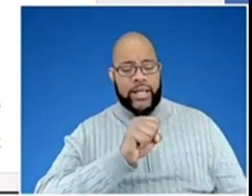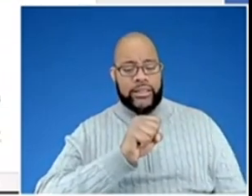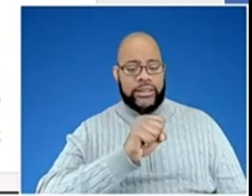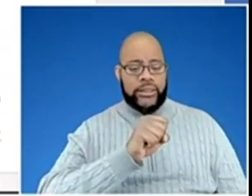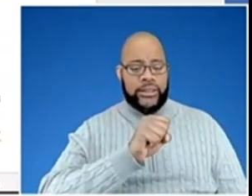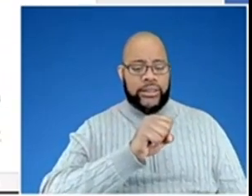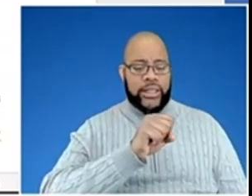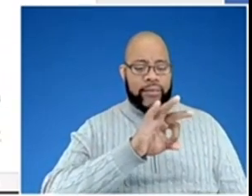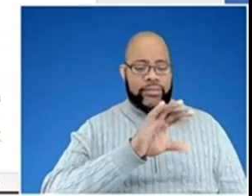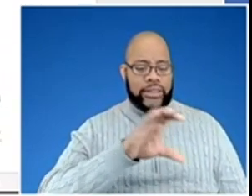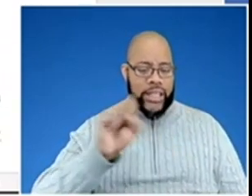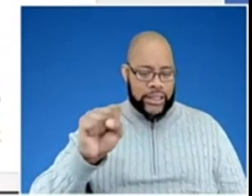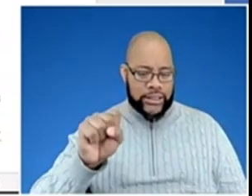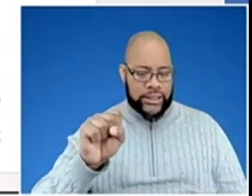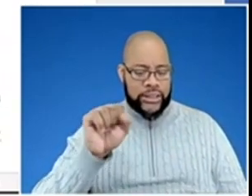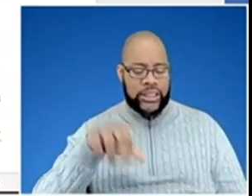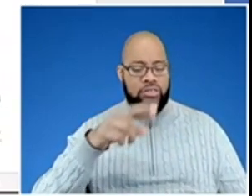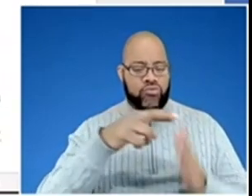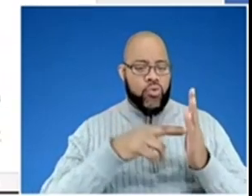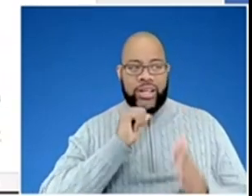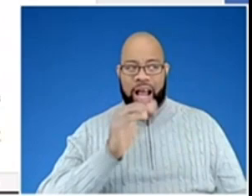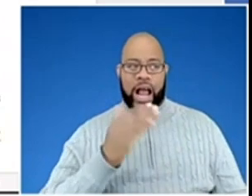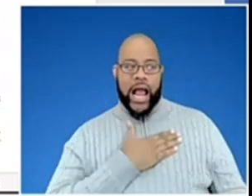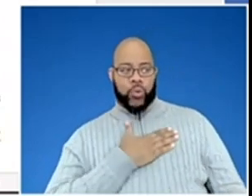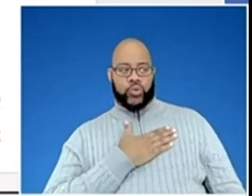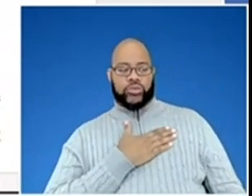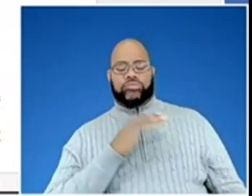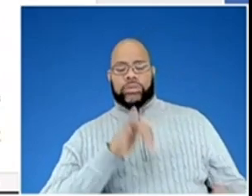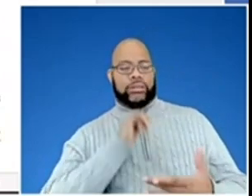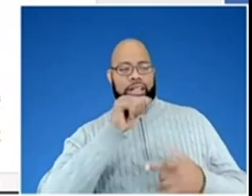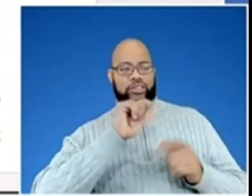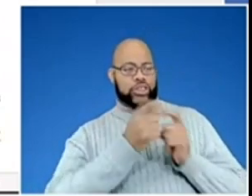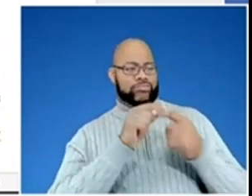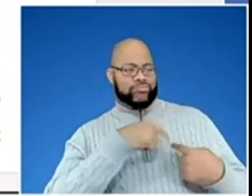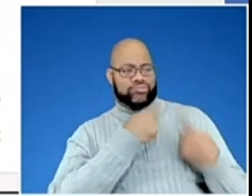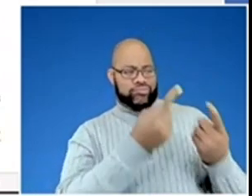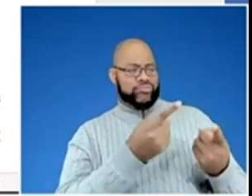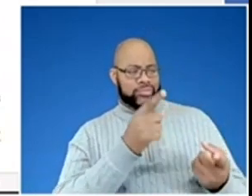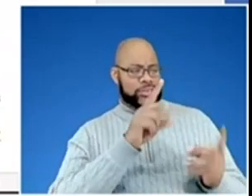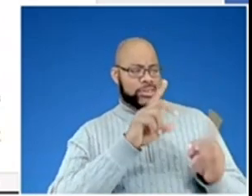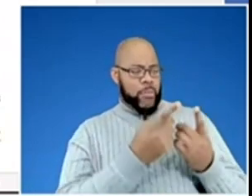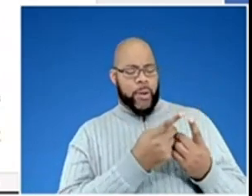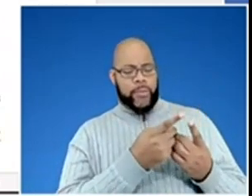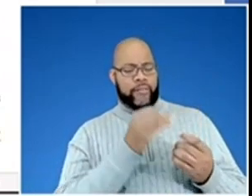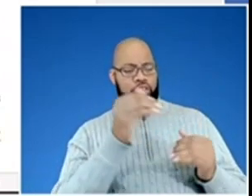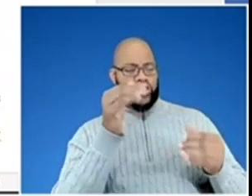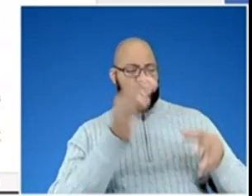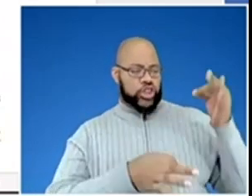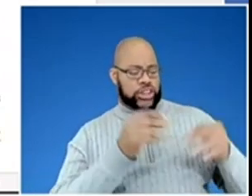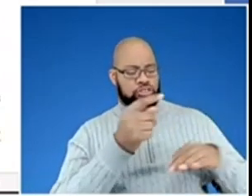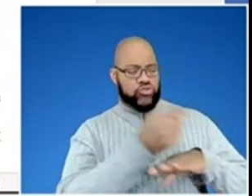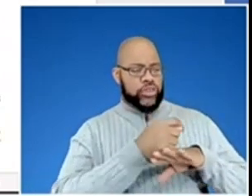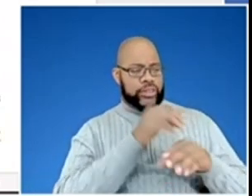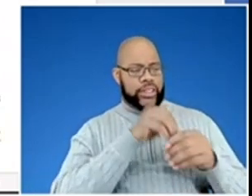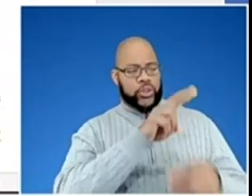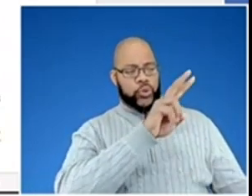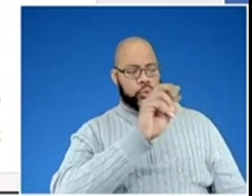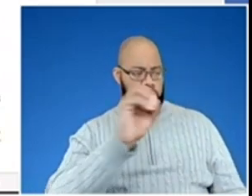regulations, which are not ours, and they've been unchanged since they were issued by the Departments of Justice and Treasury in